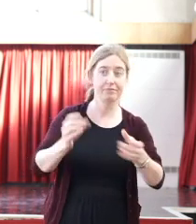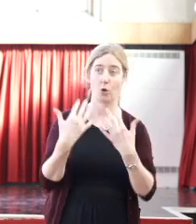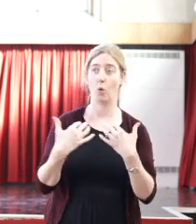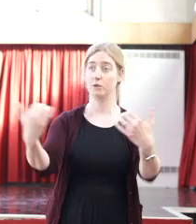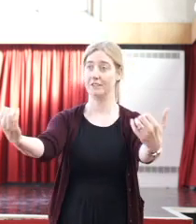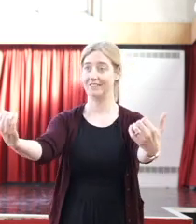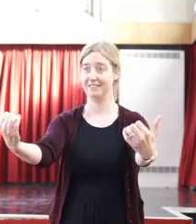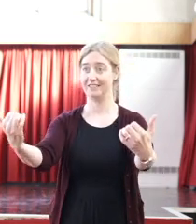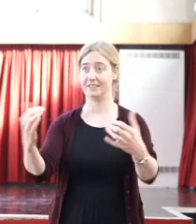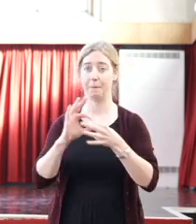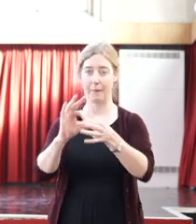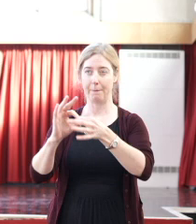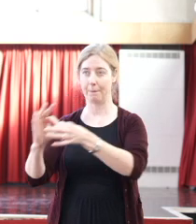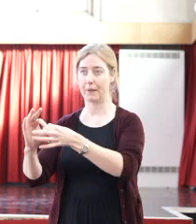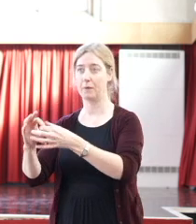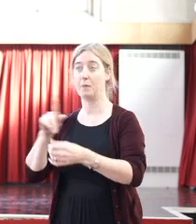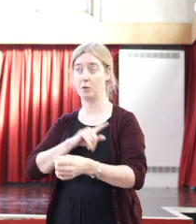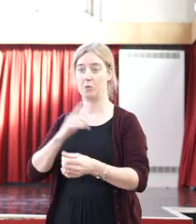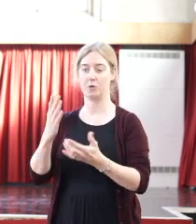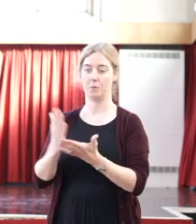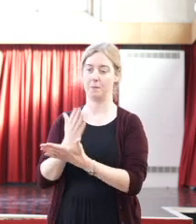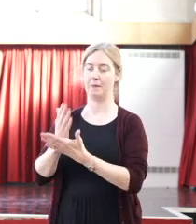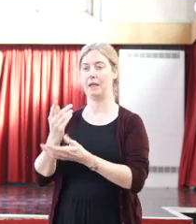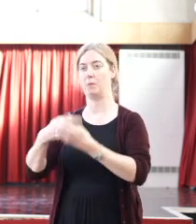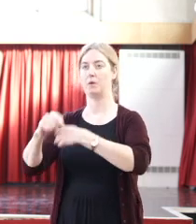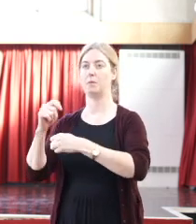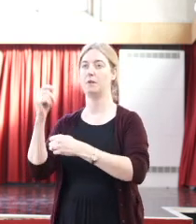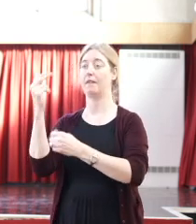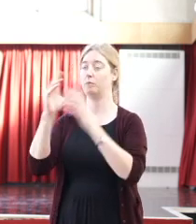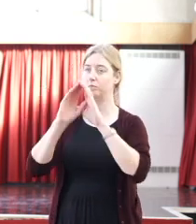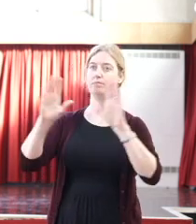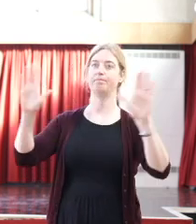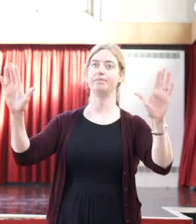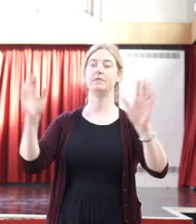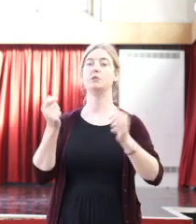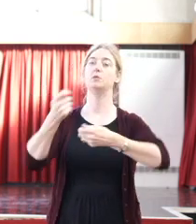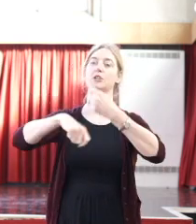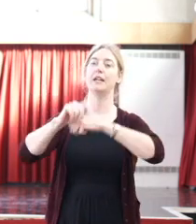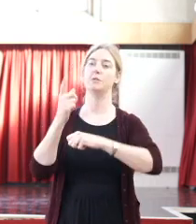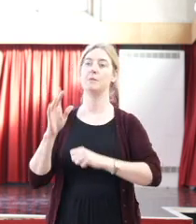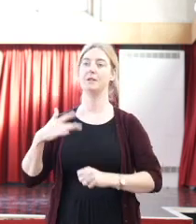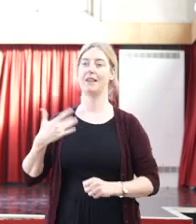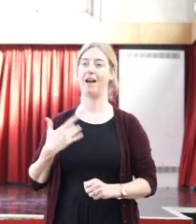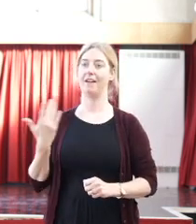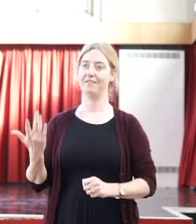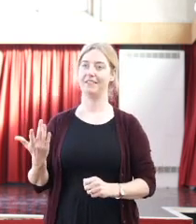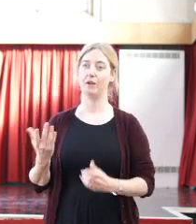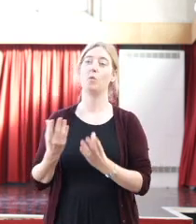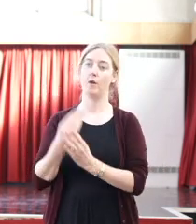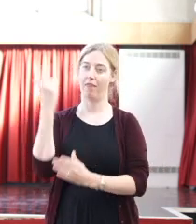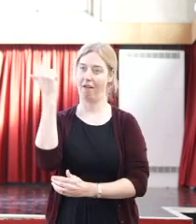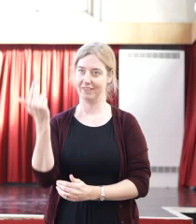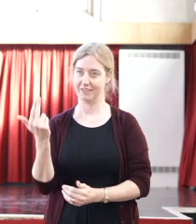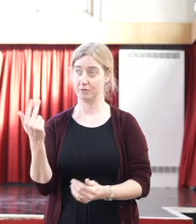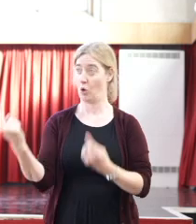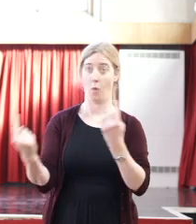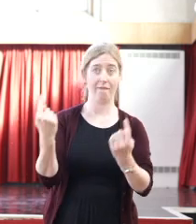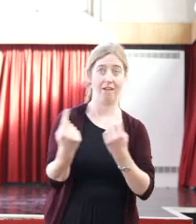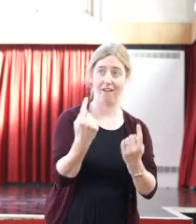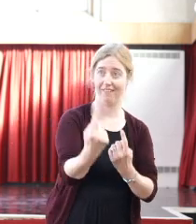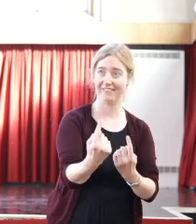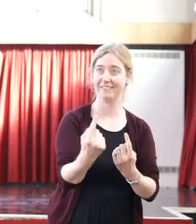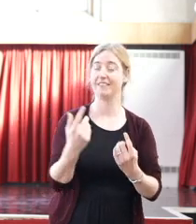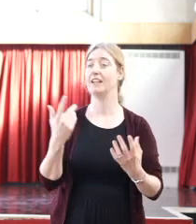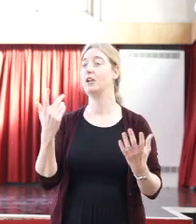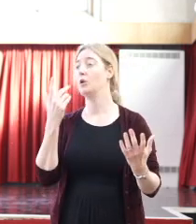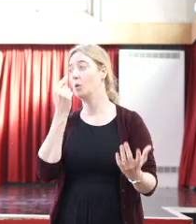audiences. Our vision, like I said, to change people's lives through art. Whether this is about having an